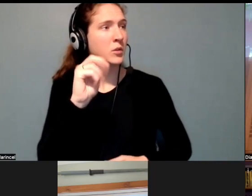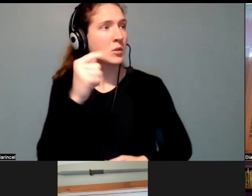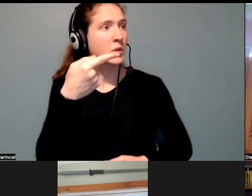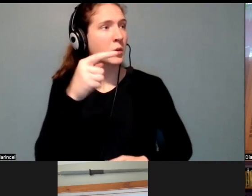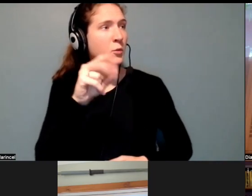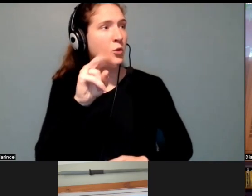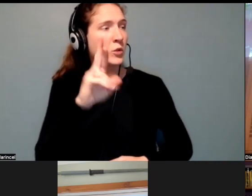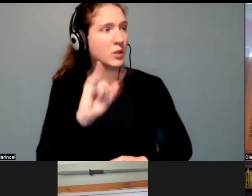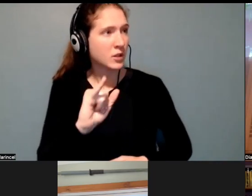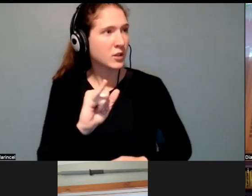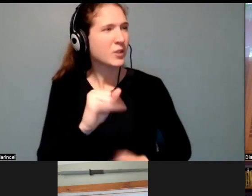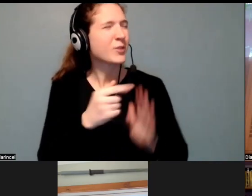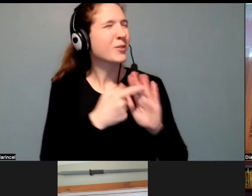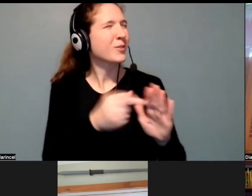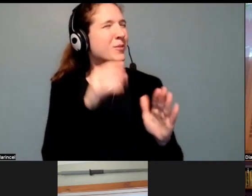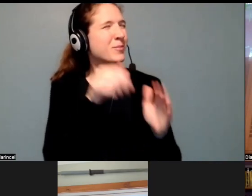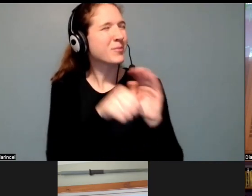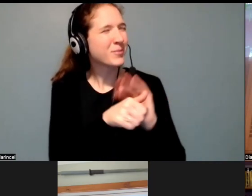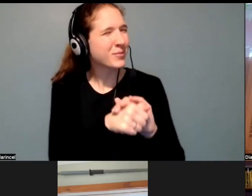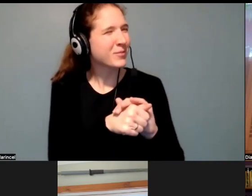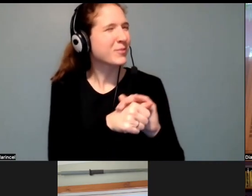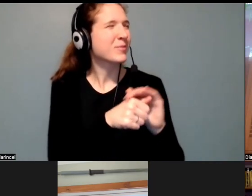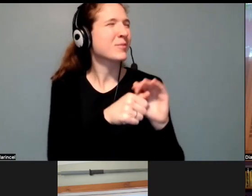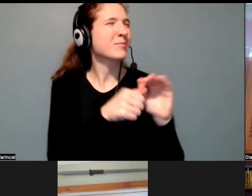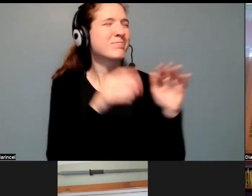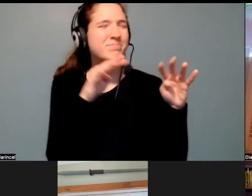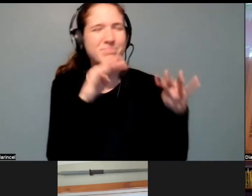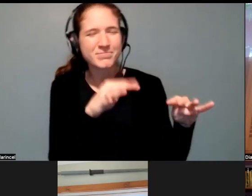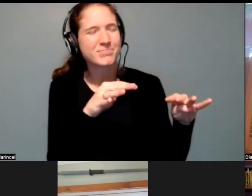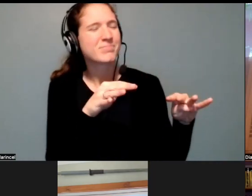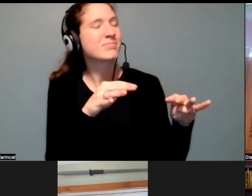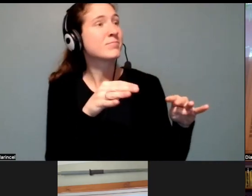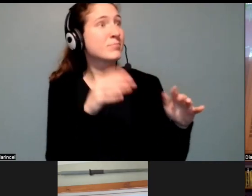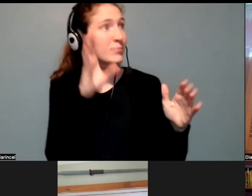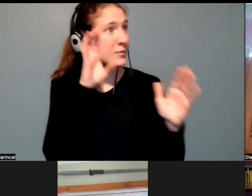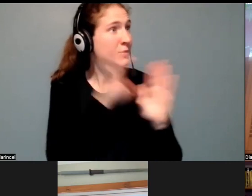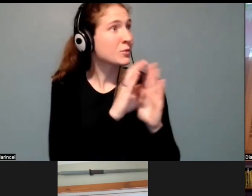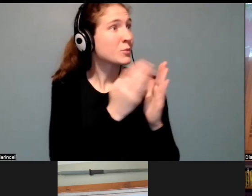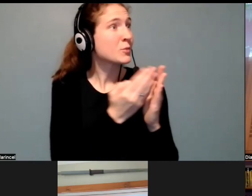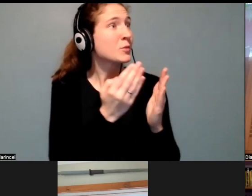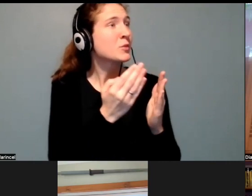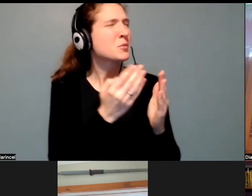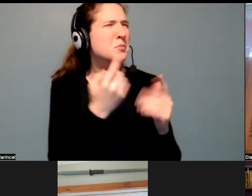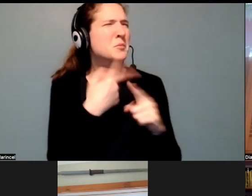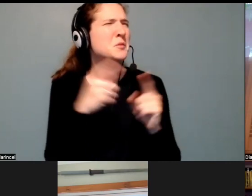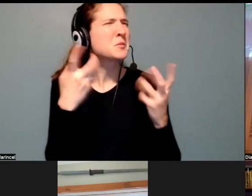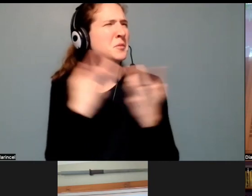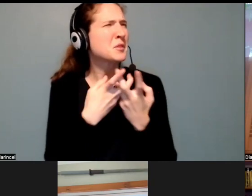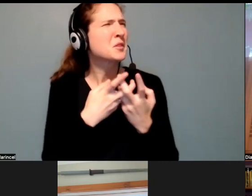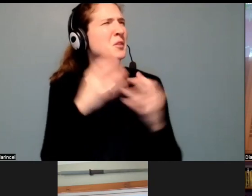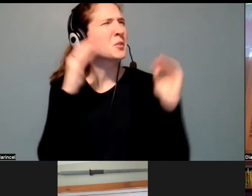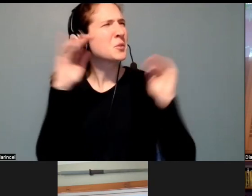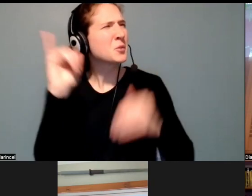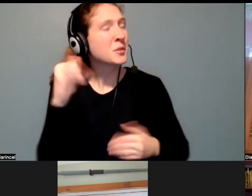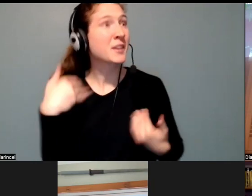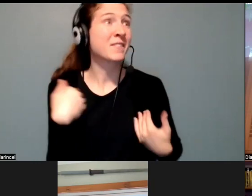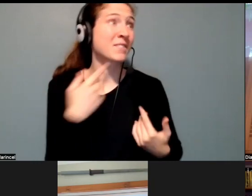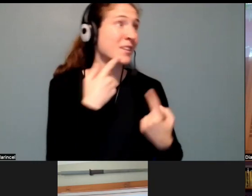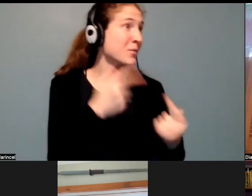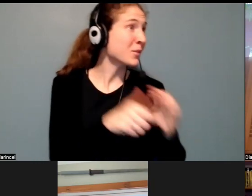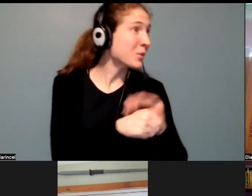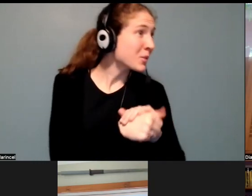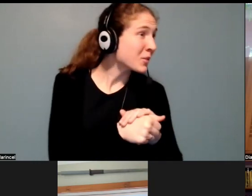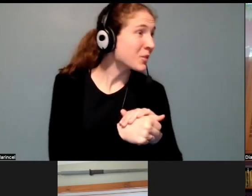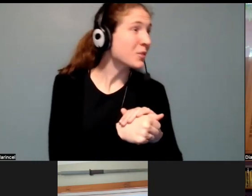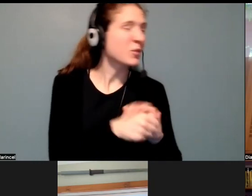a picture book, but adults like it as well. And it has all amazing turtle facts and abilities. We have celebrity turtles, and we have extreme